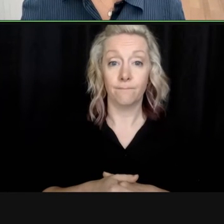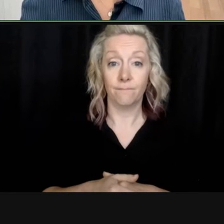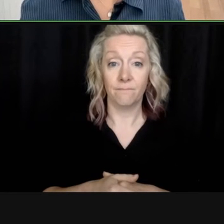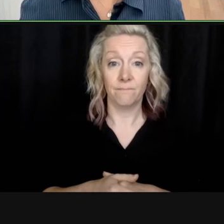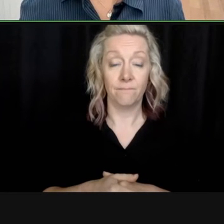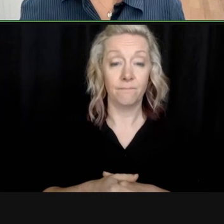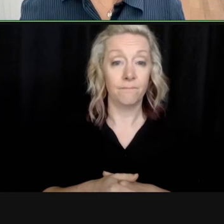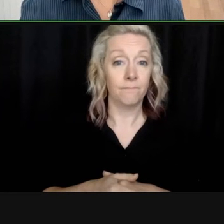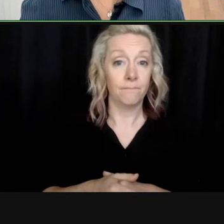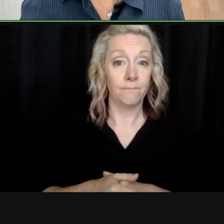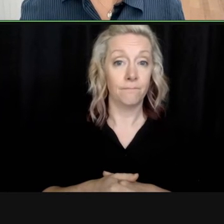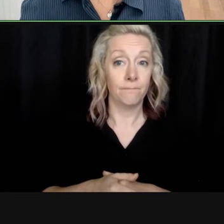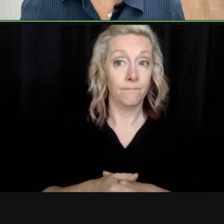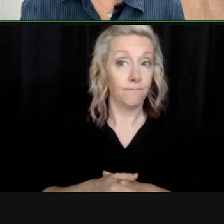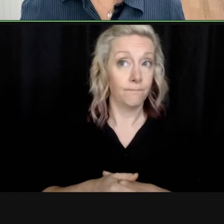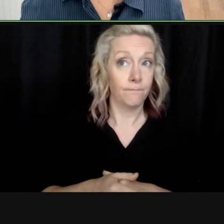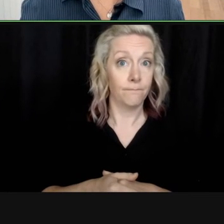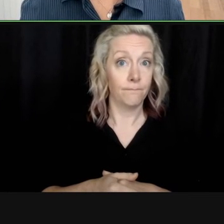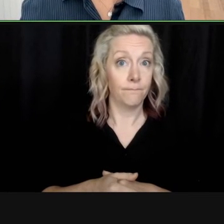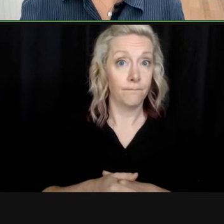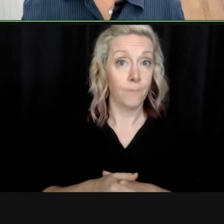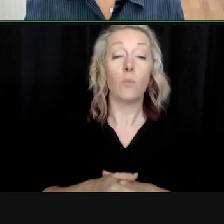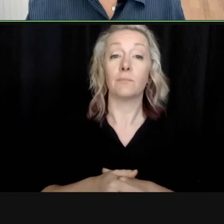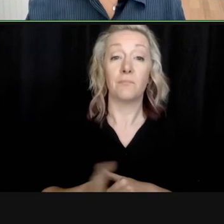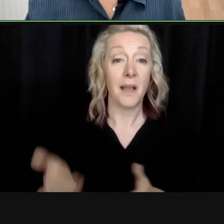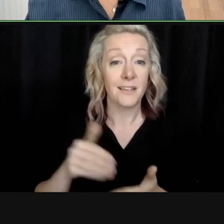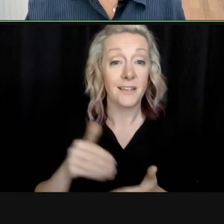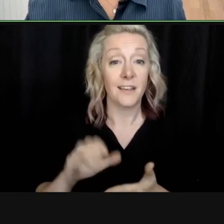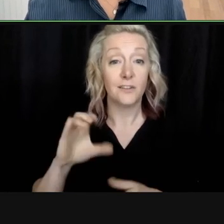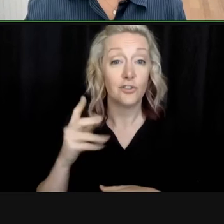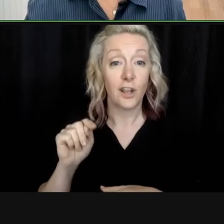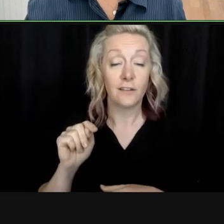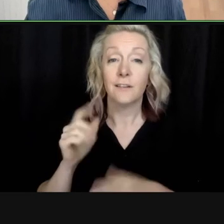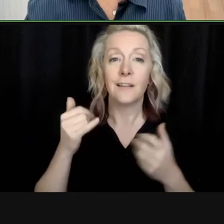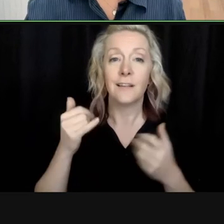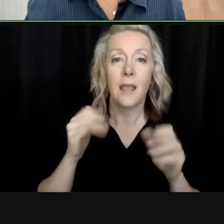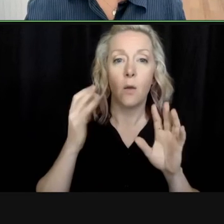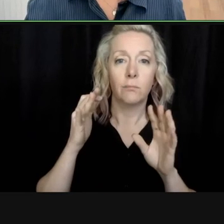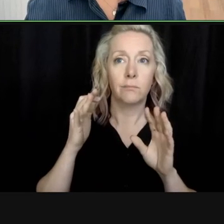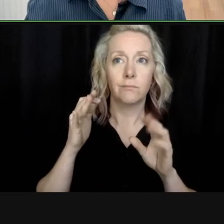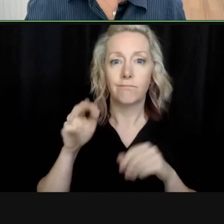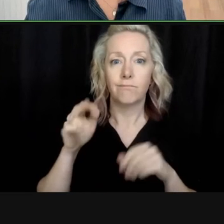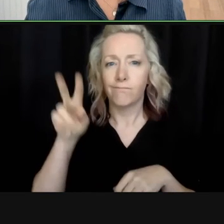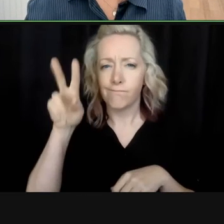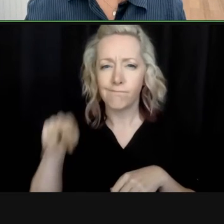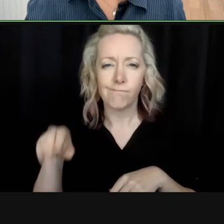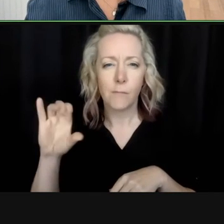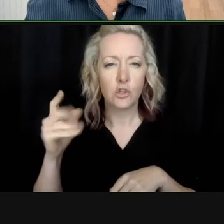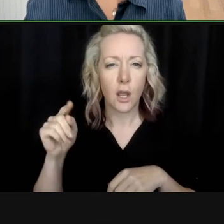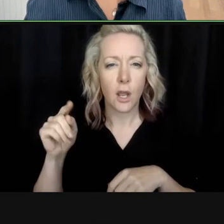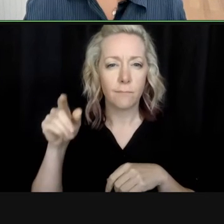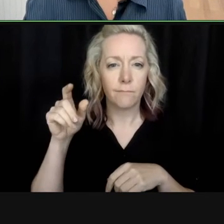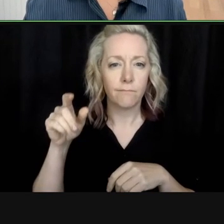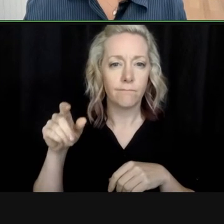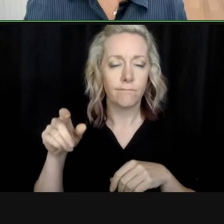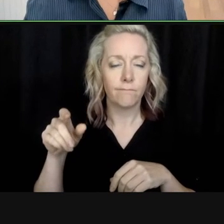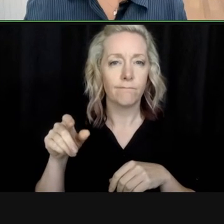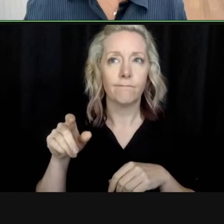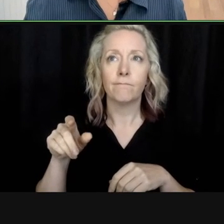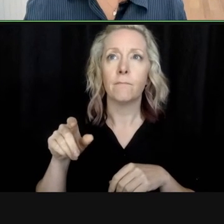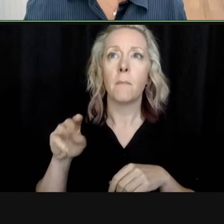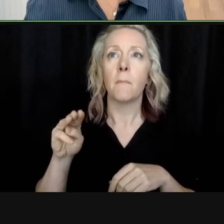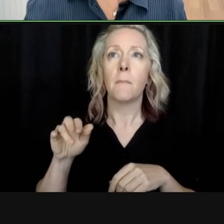And then, all right, so I think we might be to another chat. So we're to another chat. So I'm going to look at a couple things in the chat and then we'll keep moving on. So